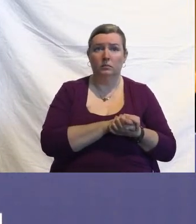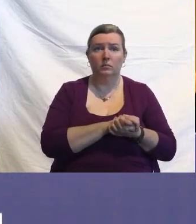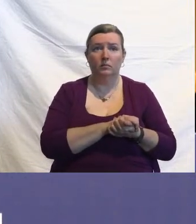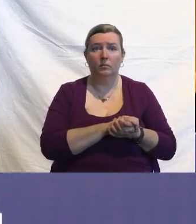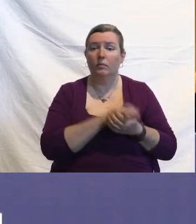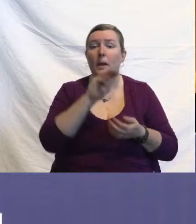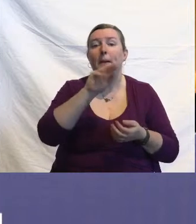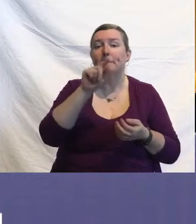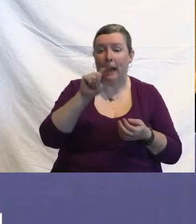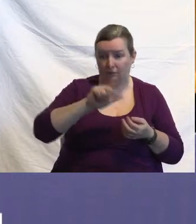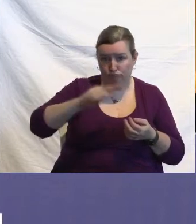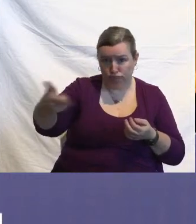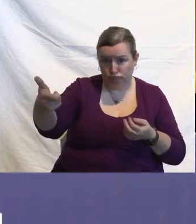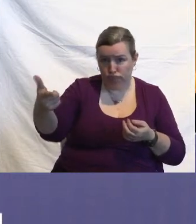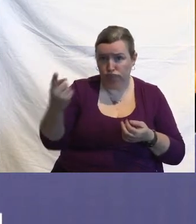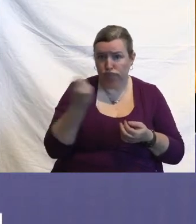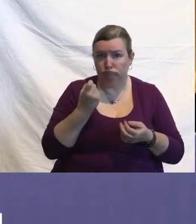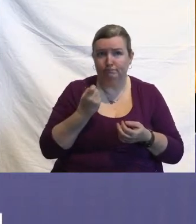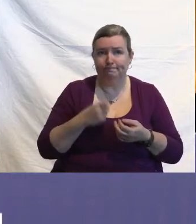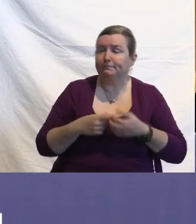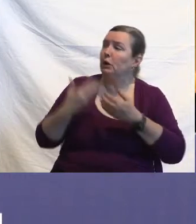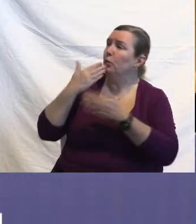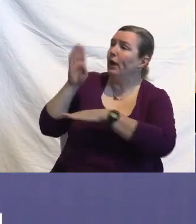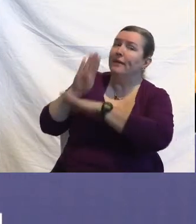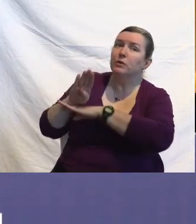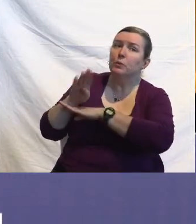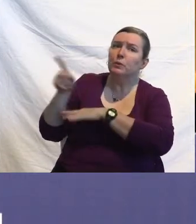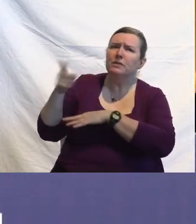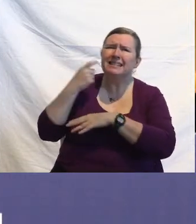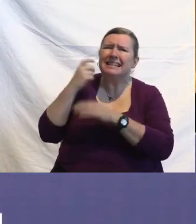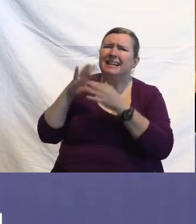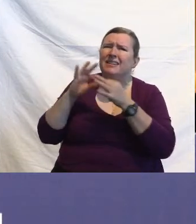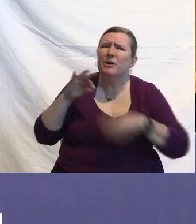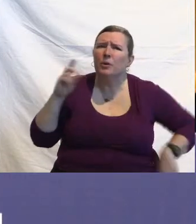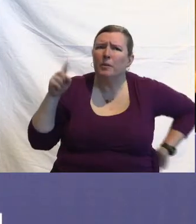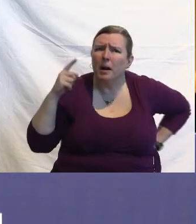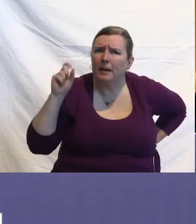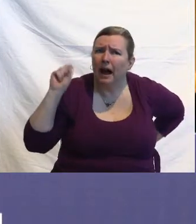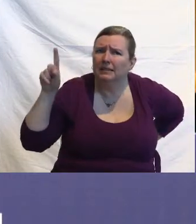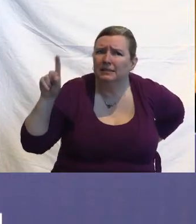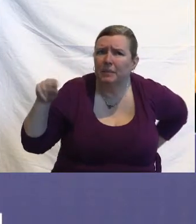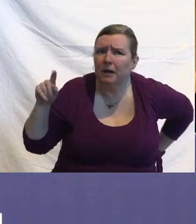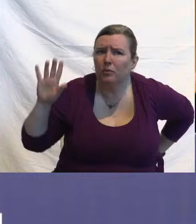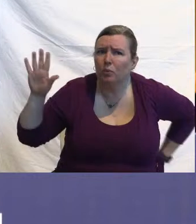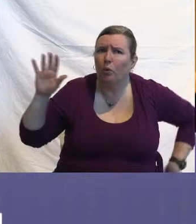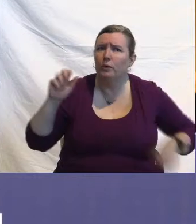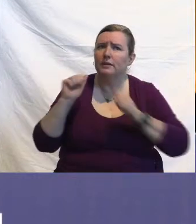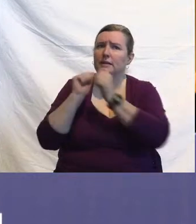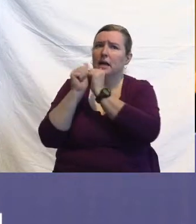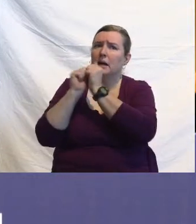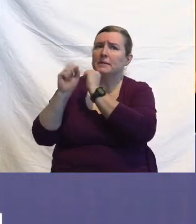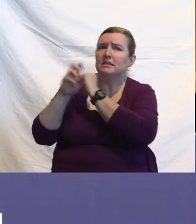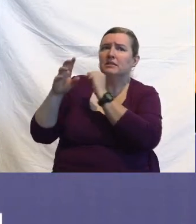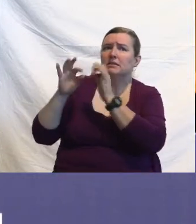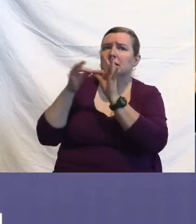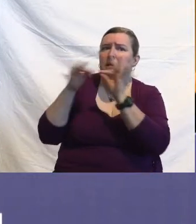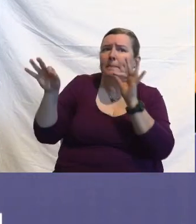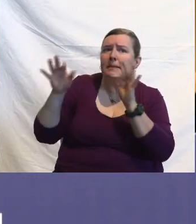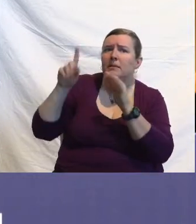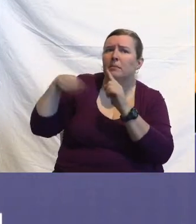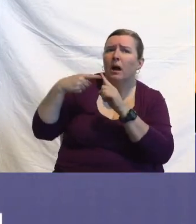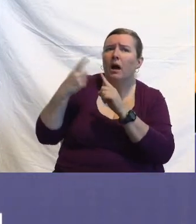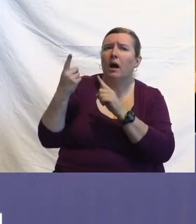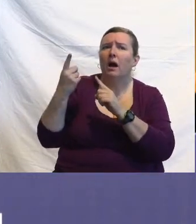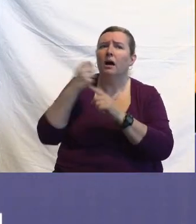Good afternoon, Governor. Can you just, that last thing that you said, because I wanted to ask you about your campaign statement and what you said about Senator Sweeney